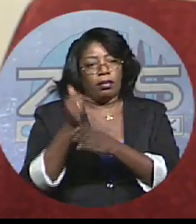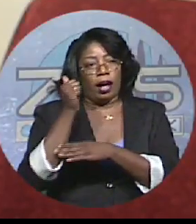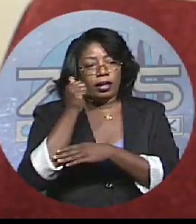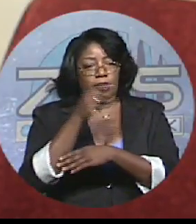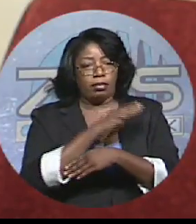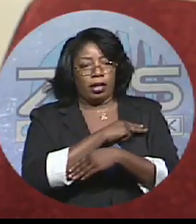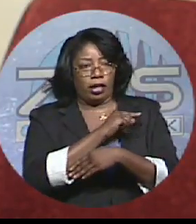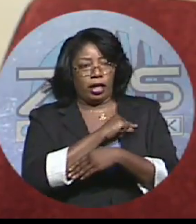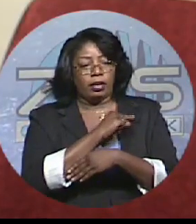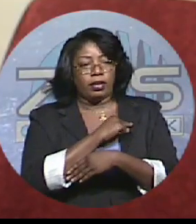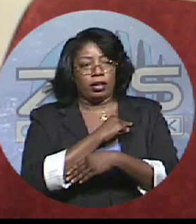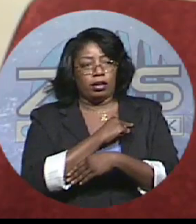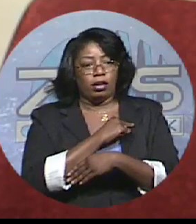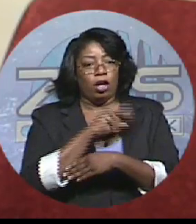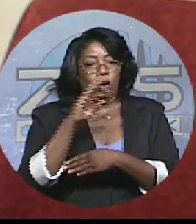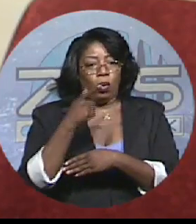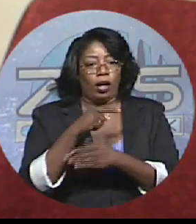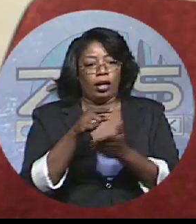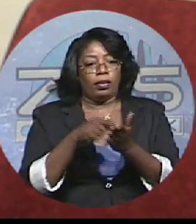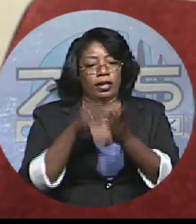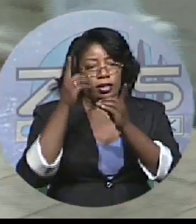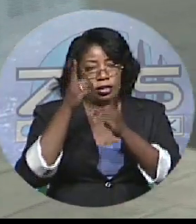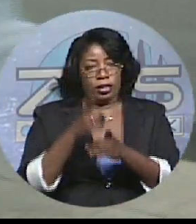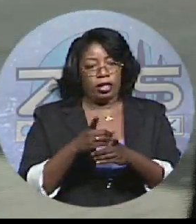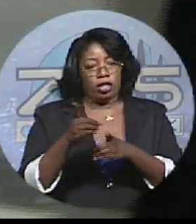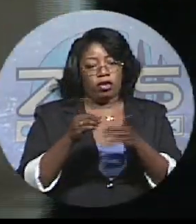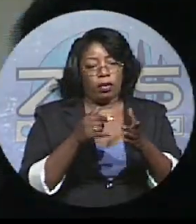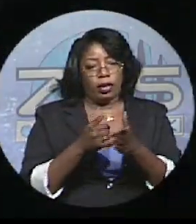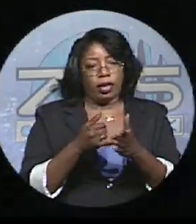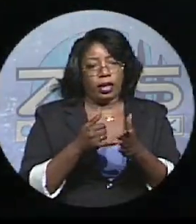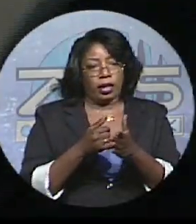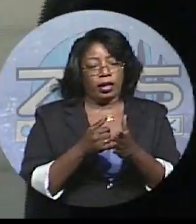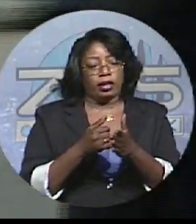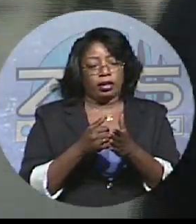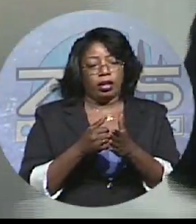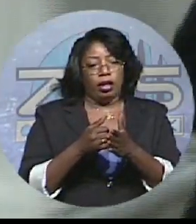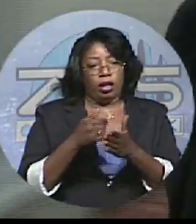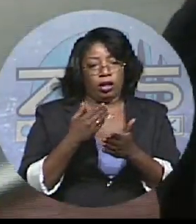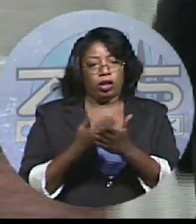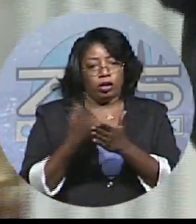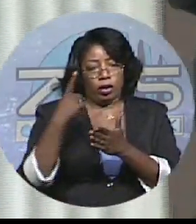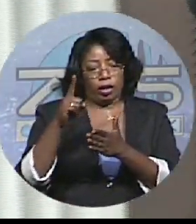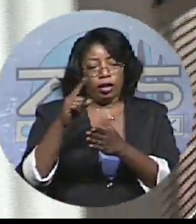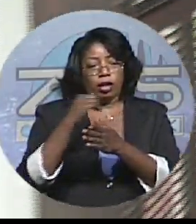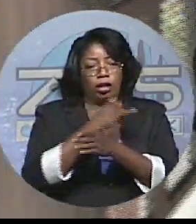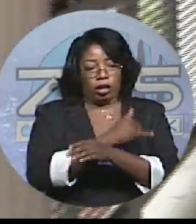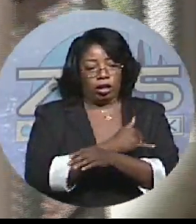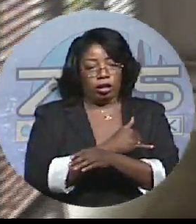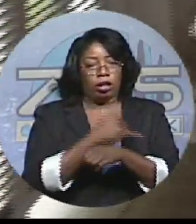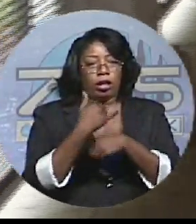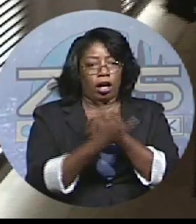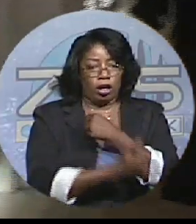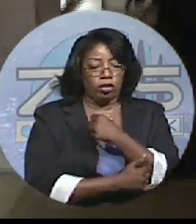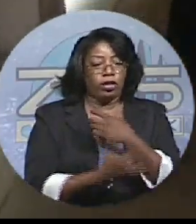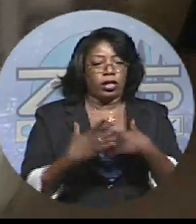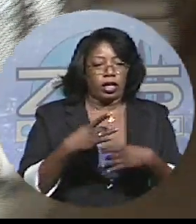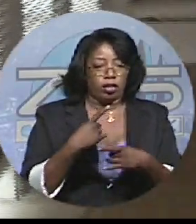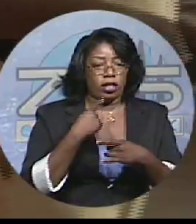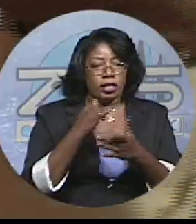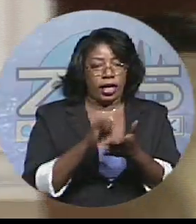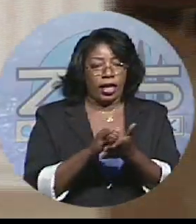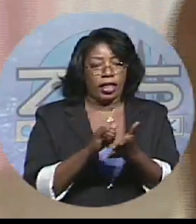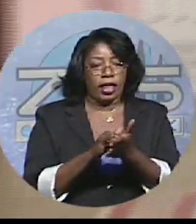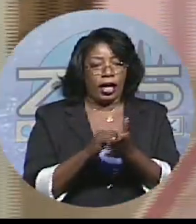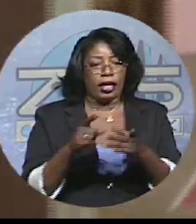Allison Maynard Gibson welcomed the decision, describing it as consistent with the country's national interest. In a statement, she says